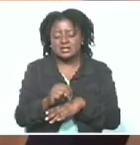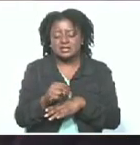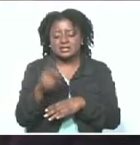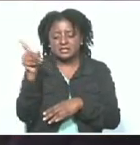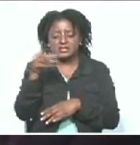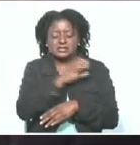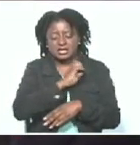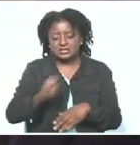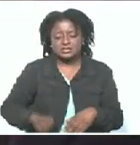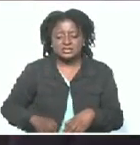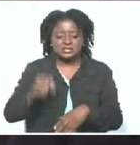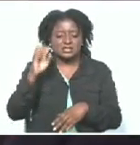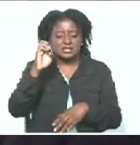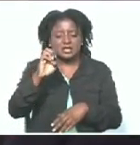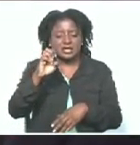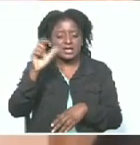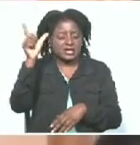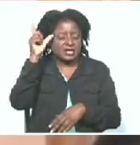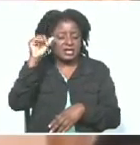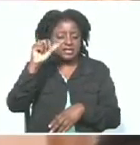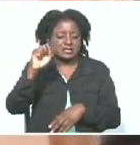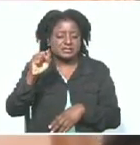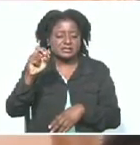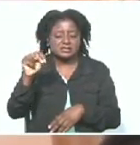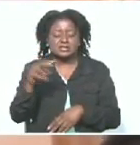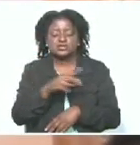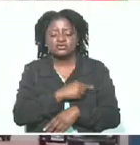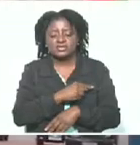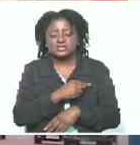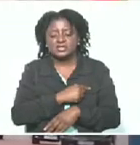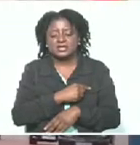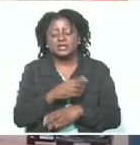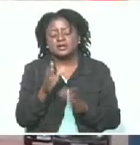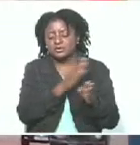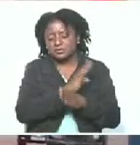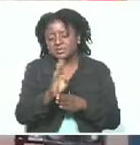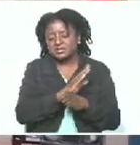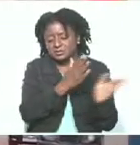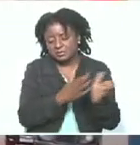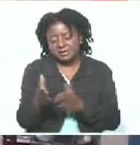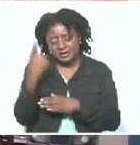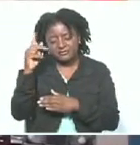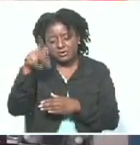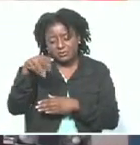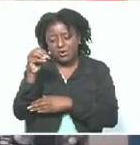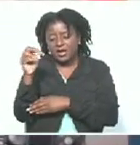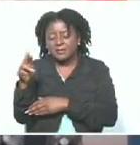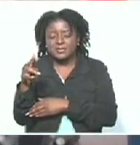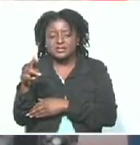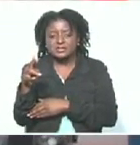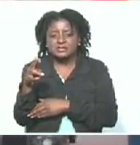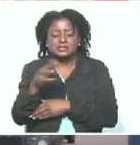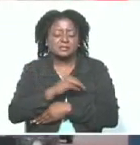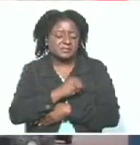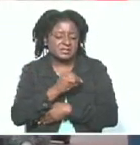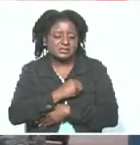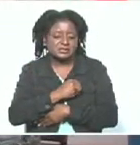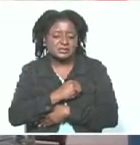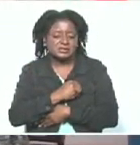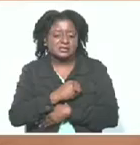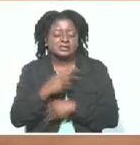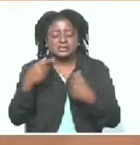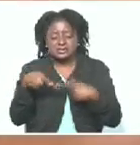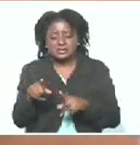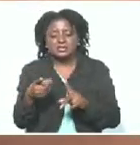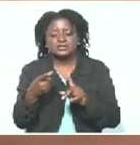Greenslade and his three-member team have been very busy preparing for Prime Minister Dr. The Honorable Hubert Minnis's attendance at next week's Commonwealth